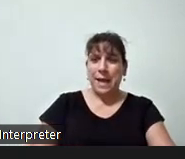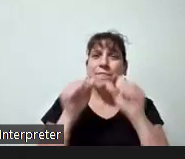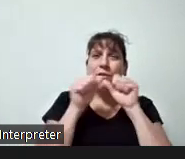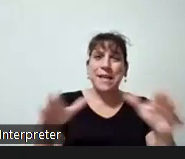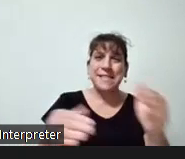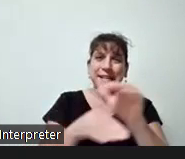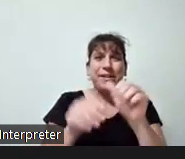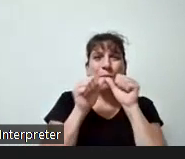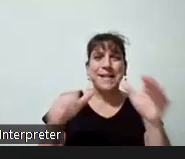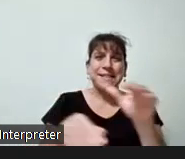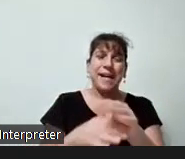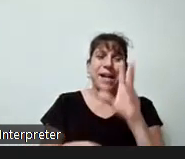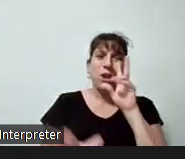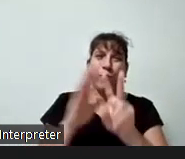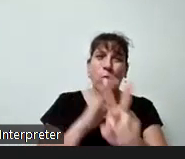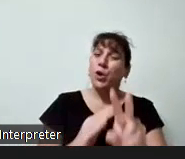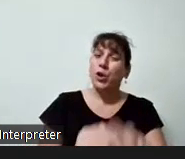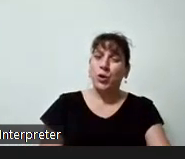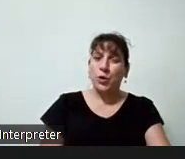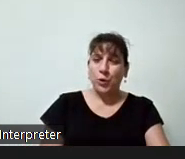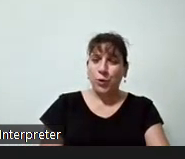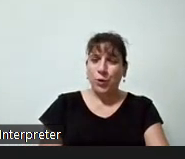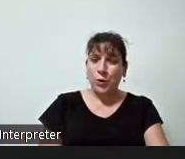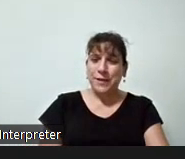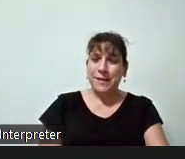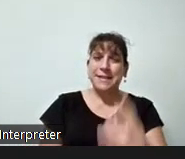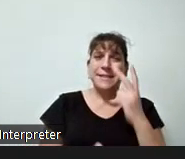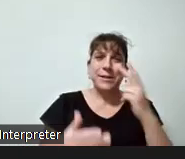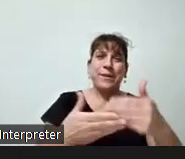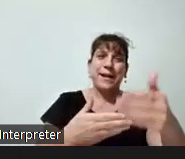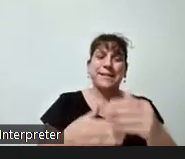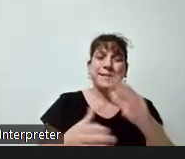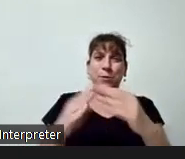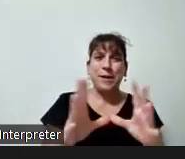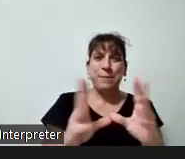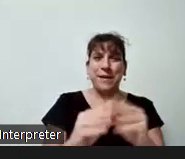blessed night, and look forward to seeing you guys on the next community meeting.